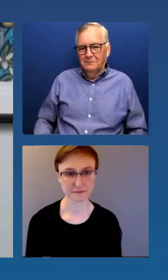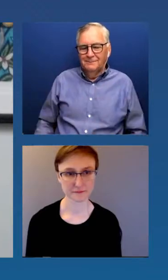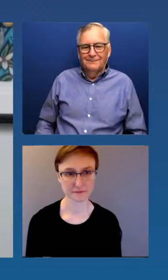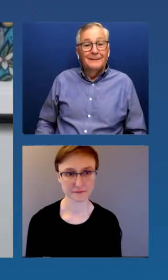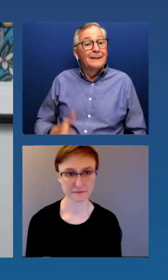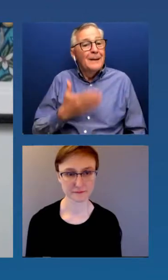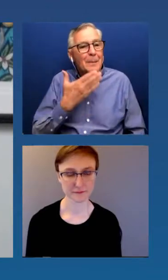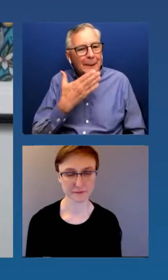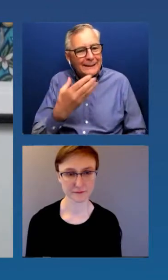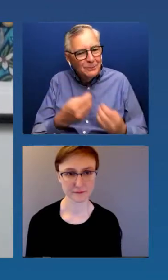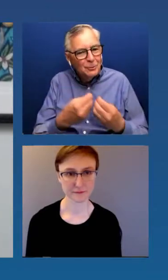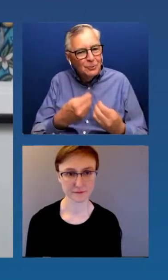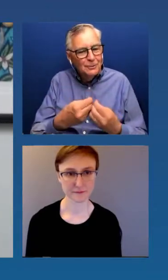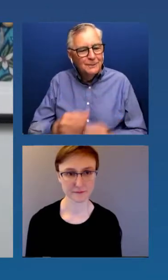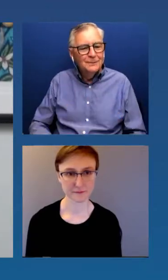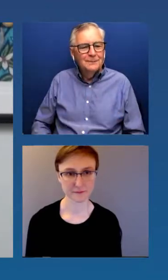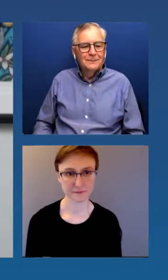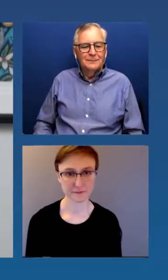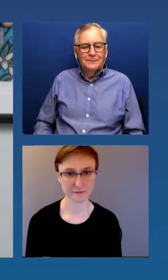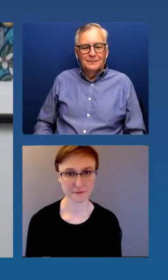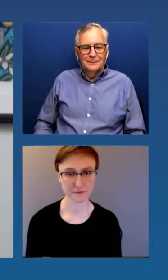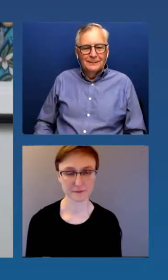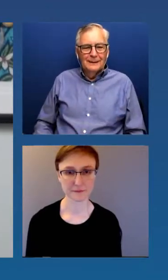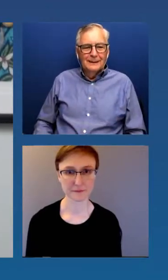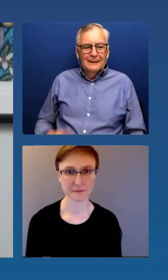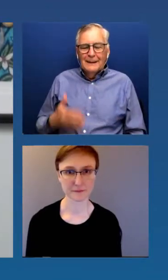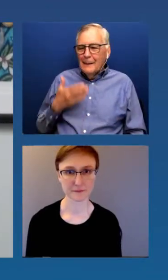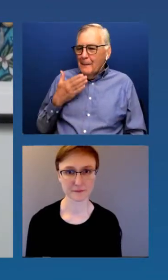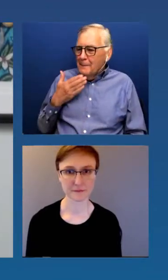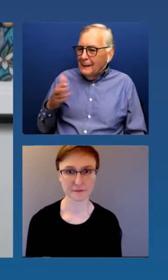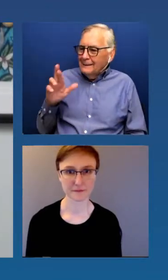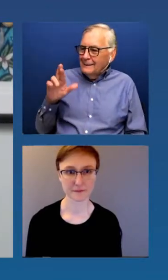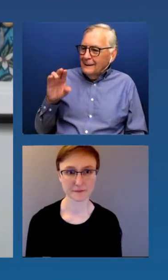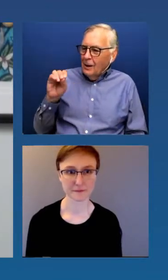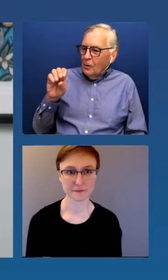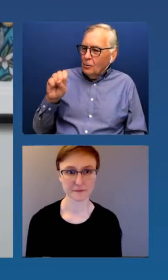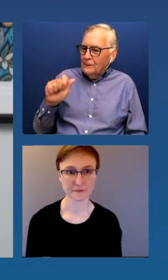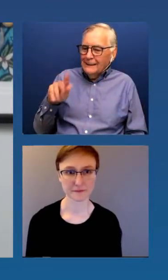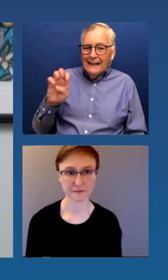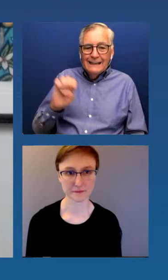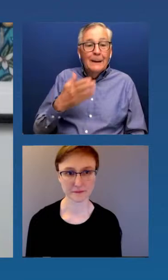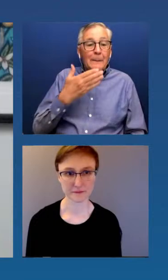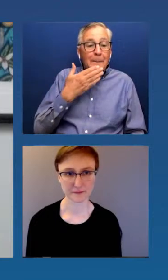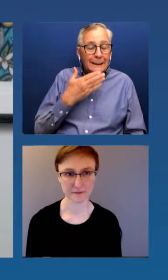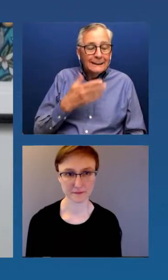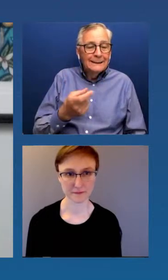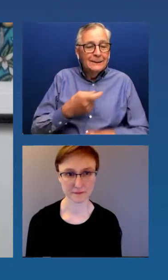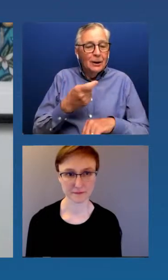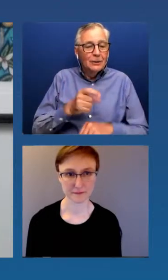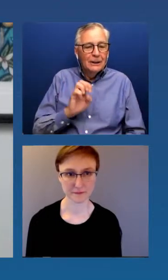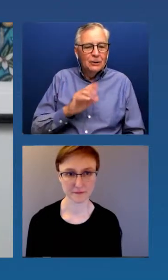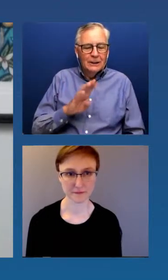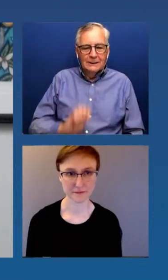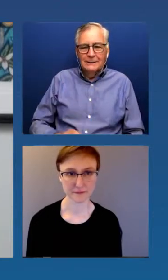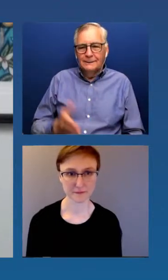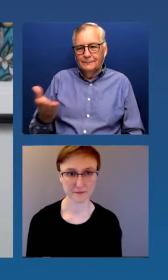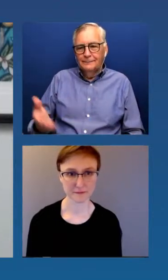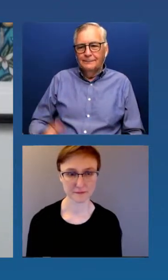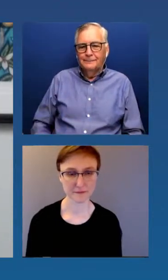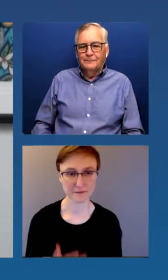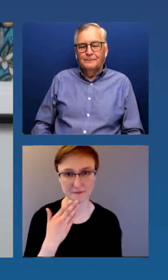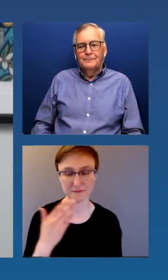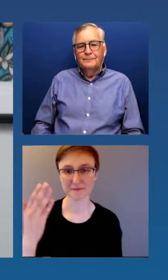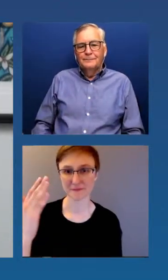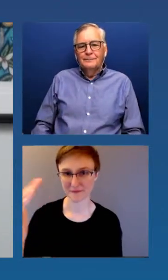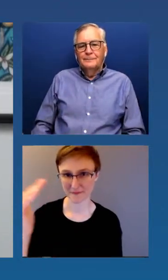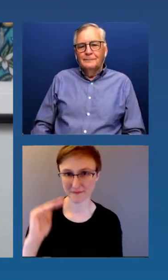Merci beaucoup. Merci beaucoup, Rosalie. Merci, Dr. Etches. We will now move it over to Bruce Eachman with Ottawa